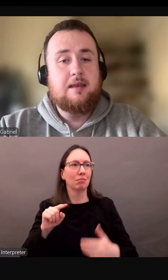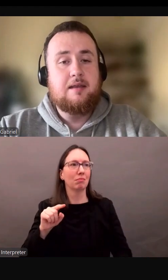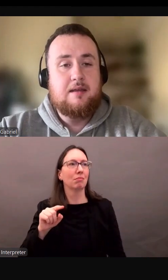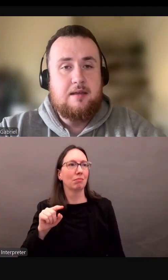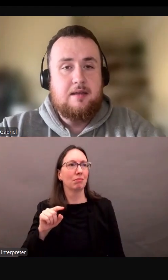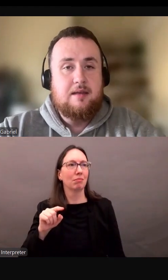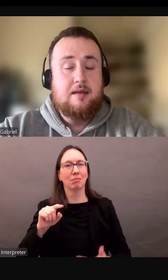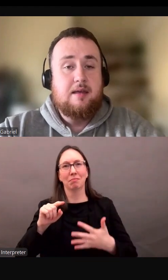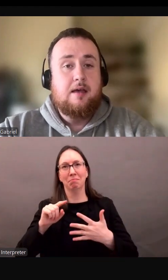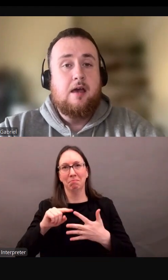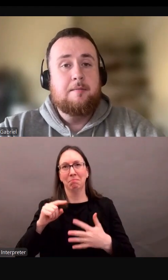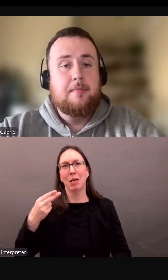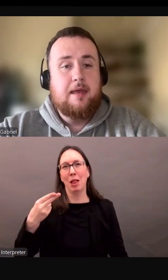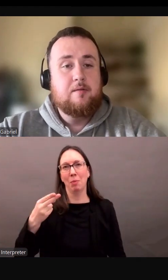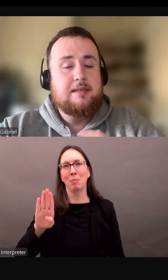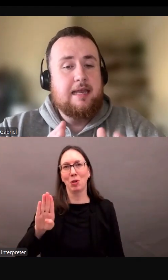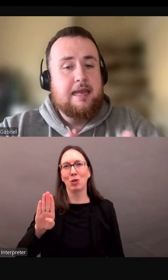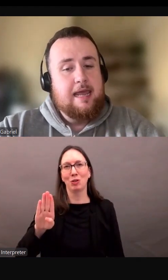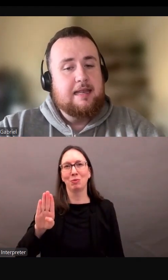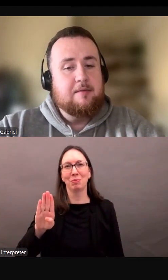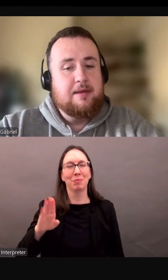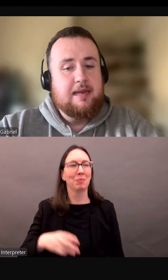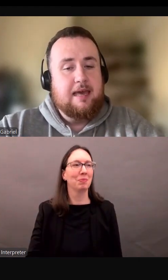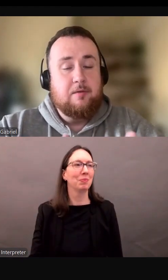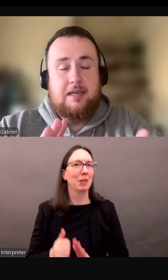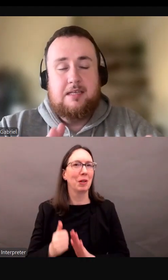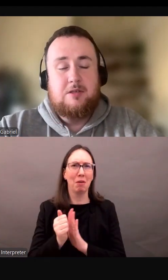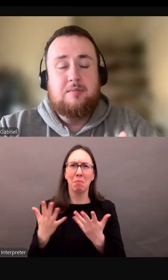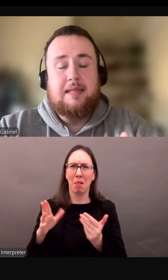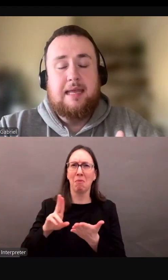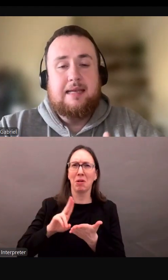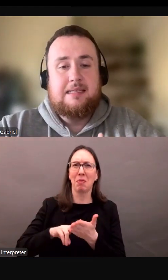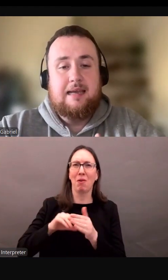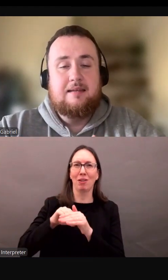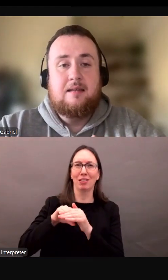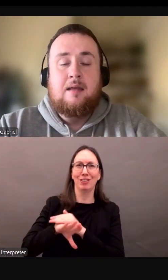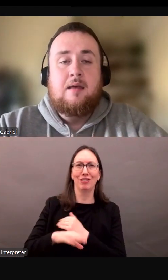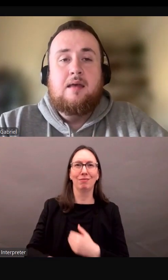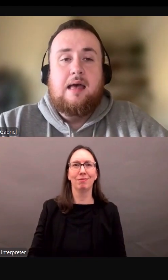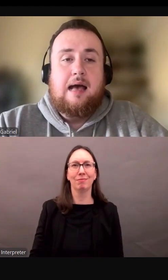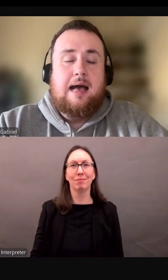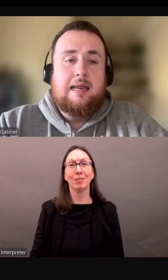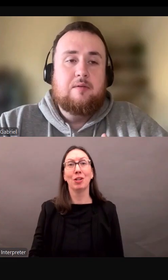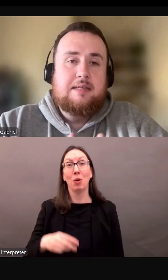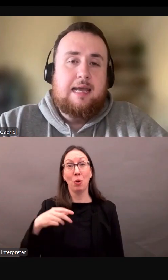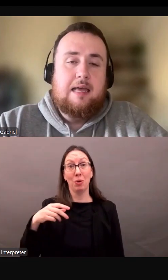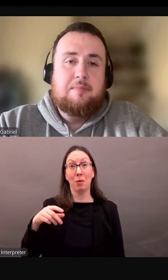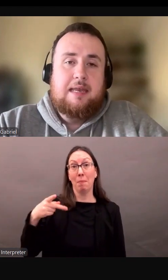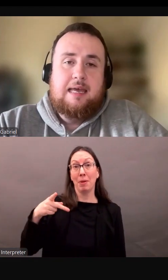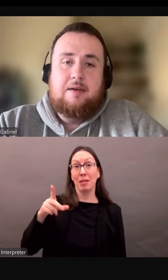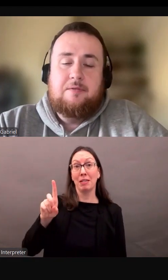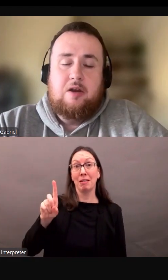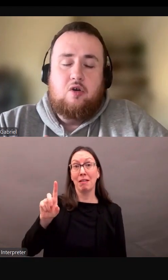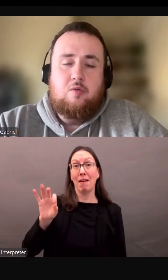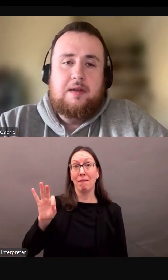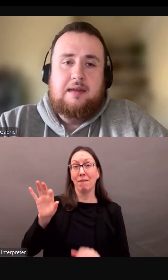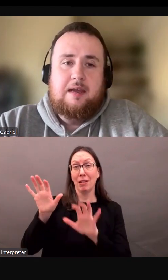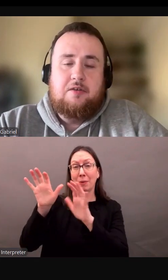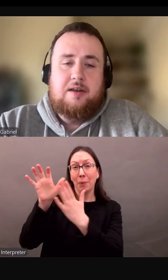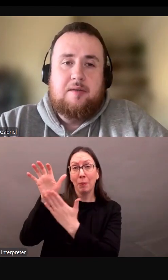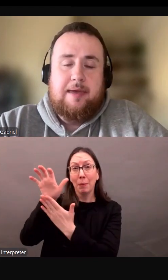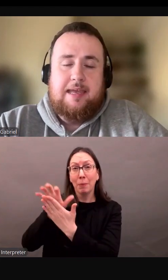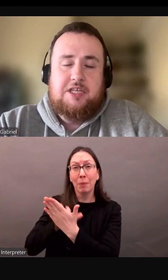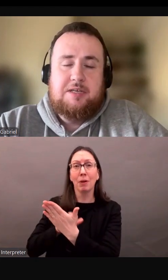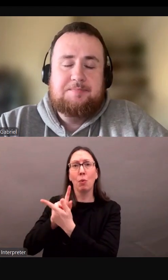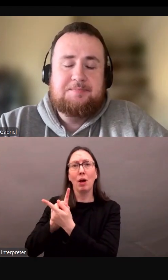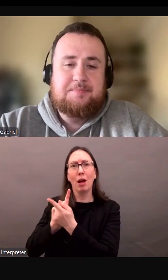in. It will then take that PDF, and this just might take a second, and it will take that PDF and open it here on